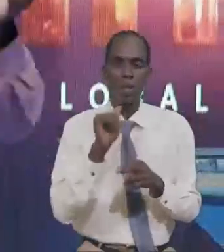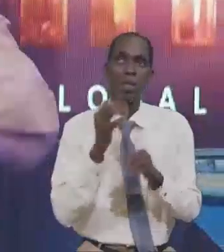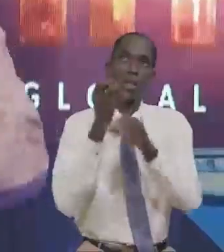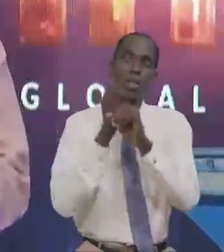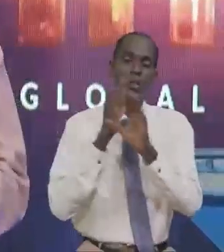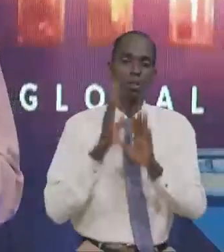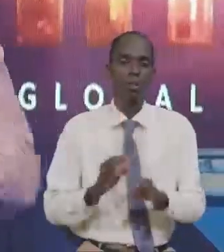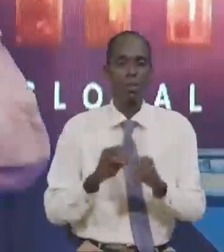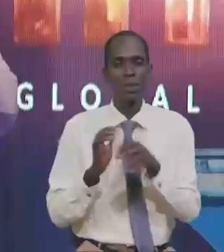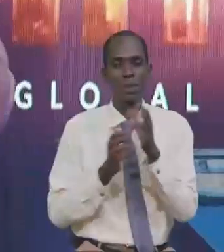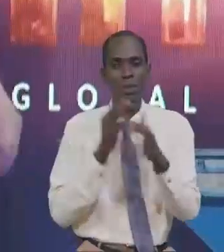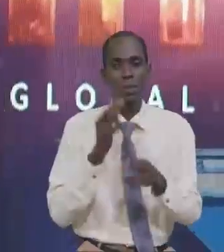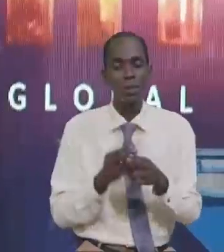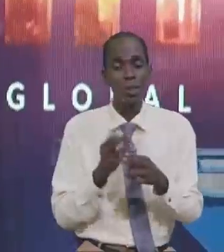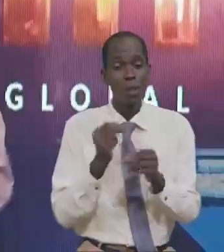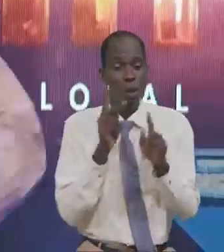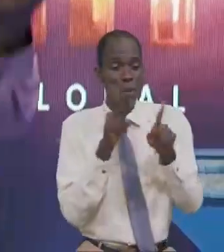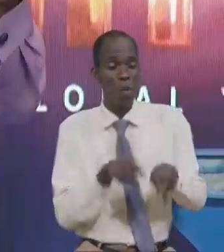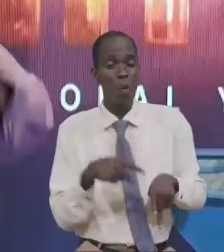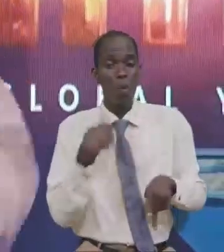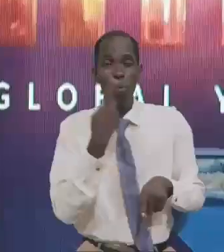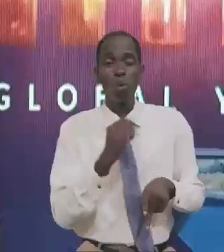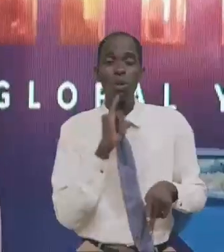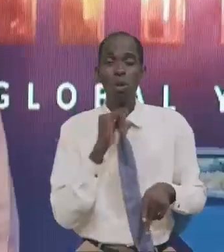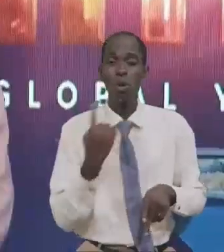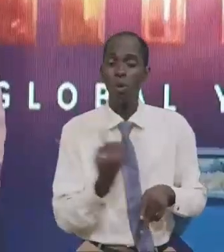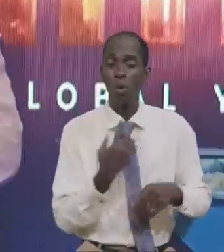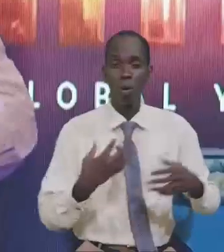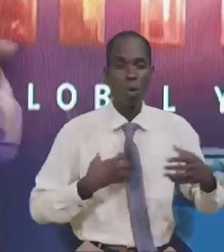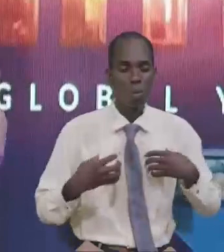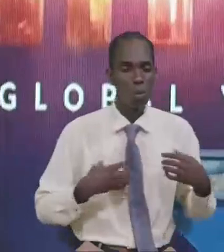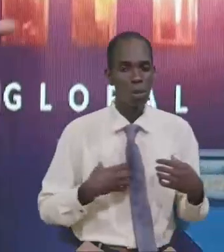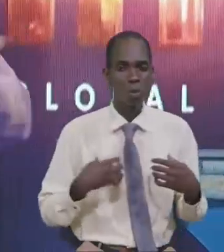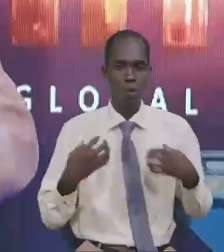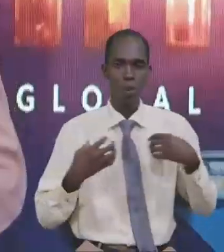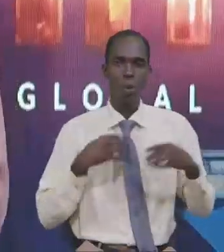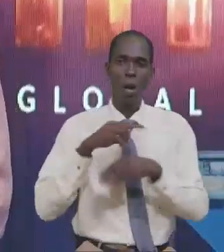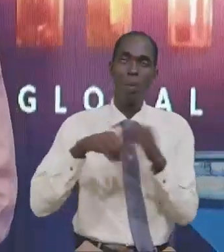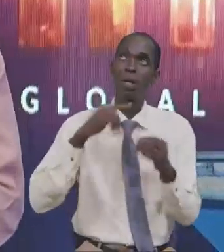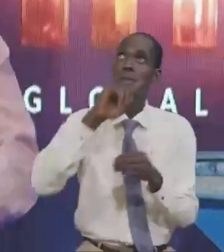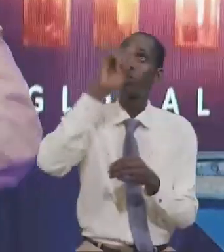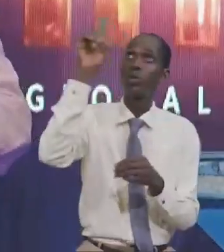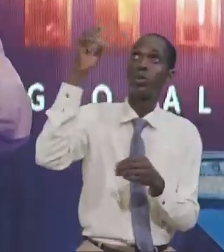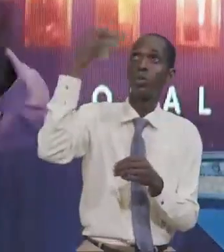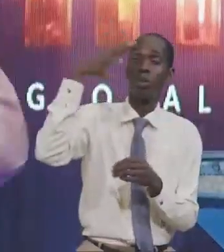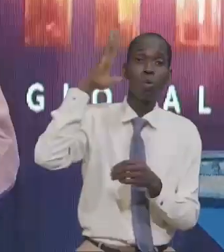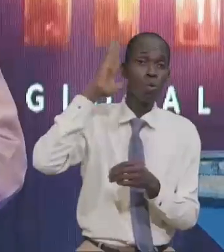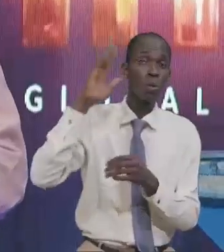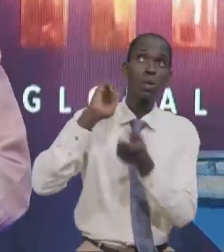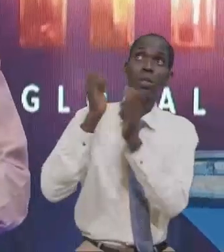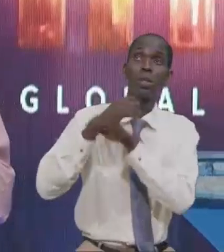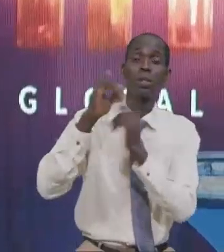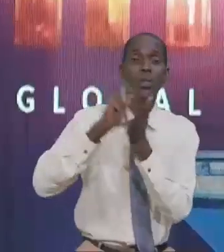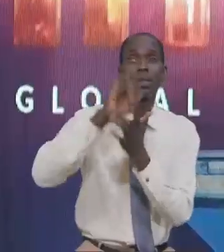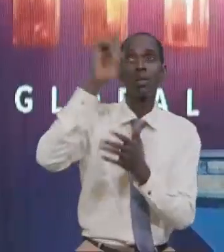don't you just leave it like that and go ahead? They complain about the rain, your complaint about the rain will not stop the rain.